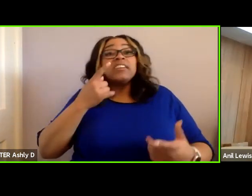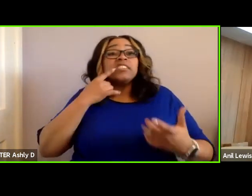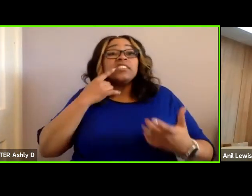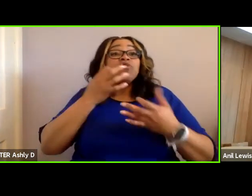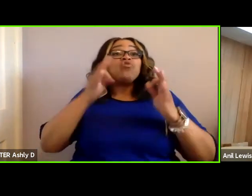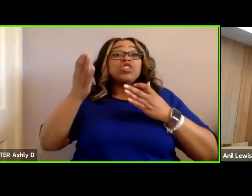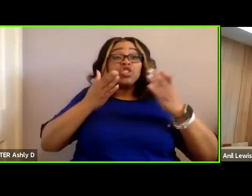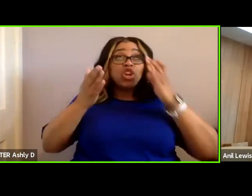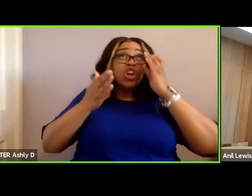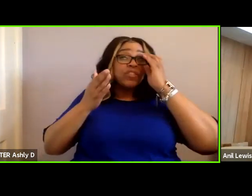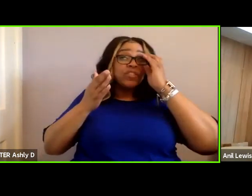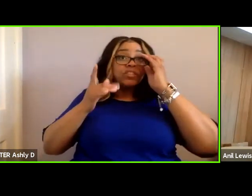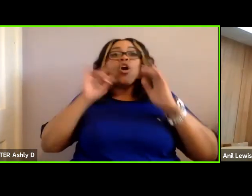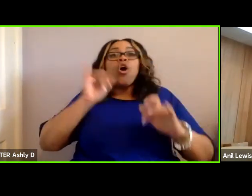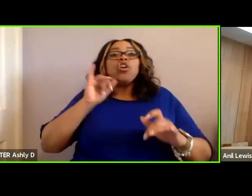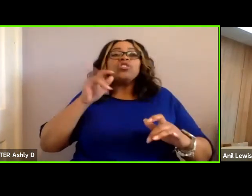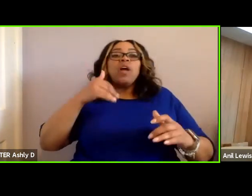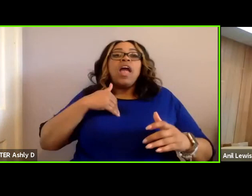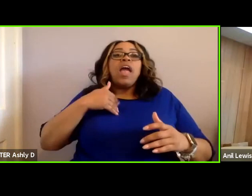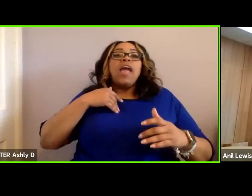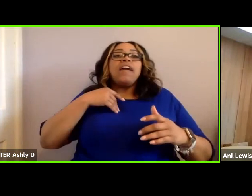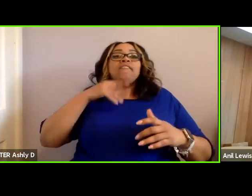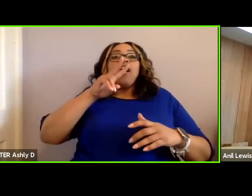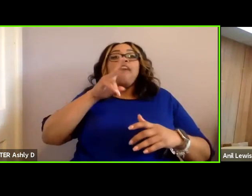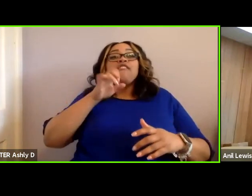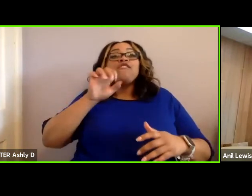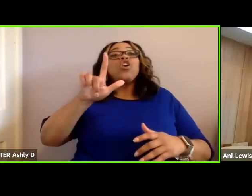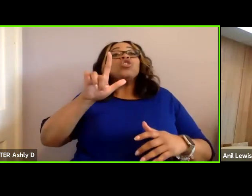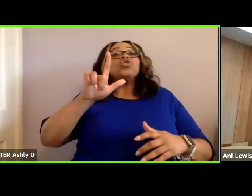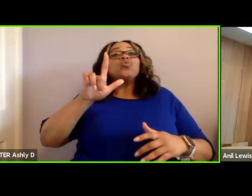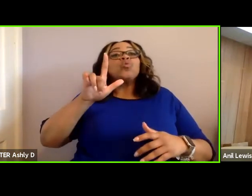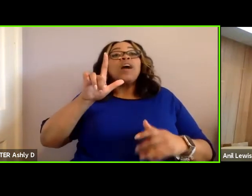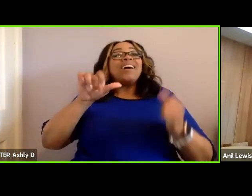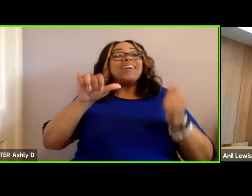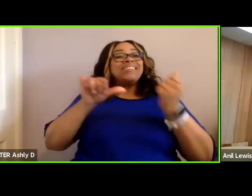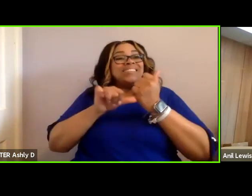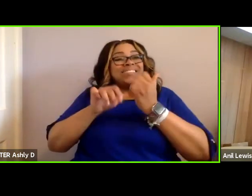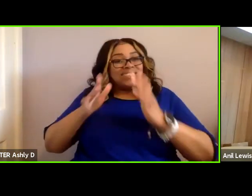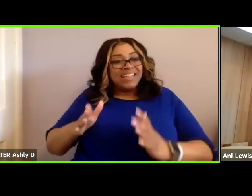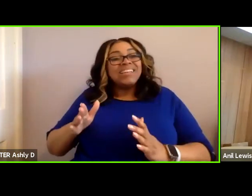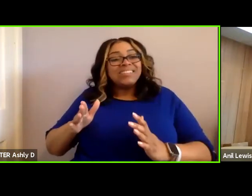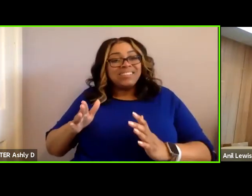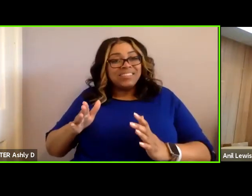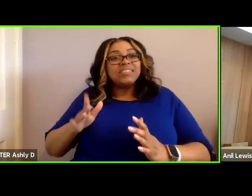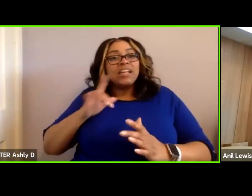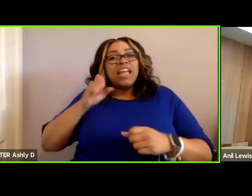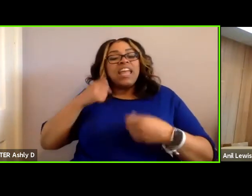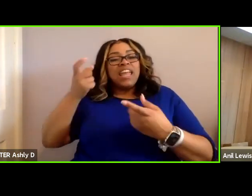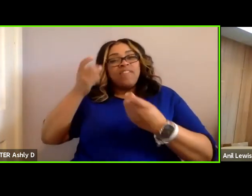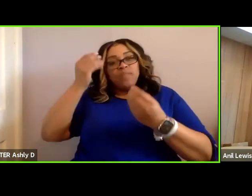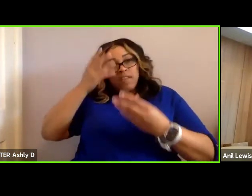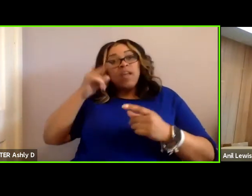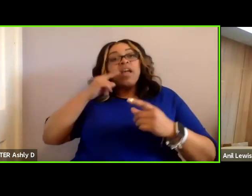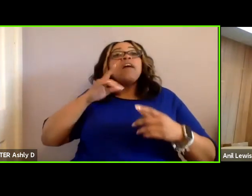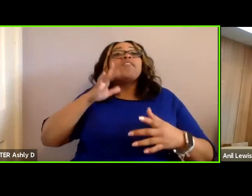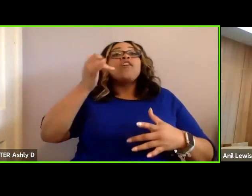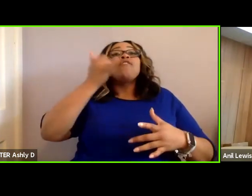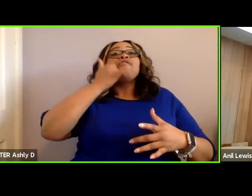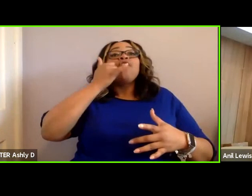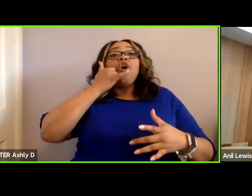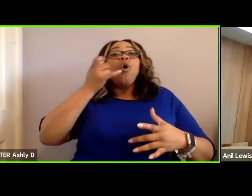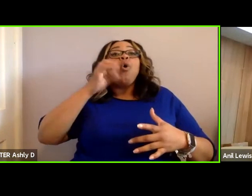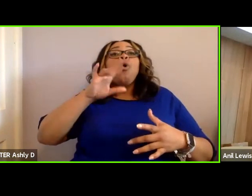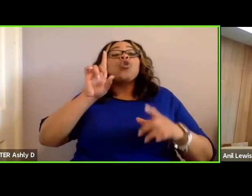service, can also have a virtual sighted assistant give a person information. So by holding up a smartphone or by using